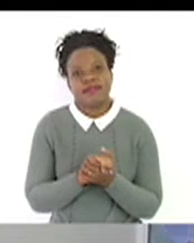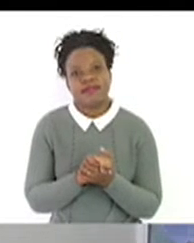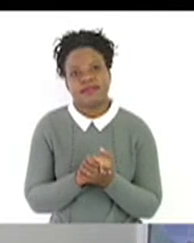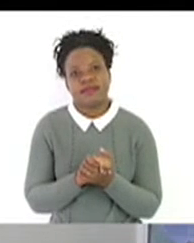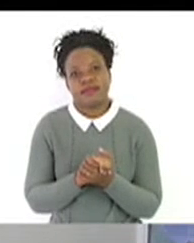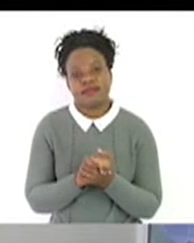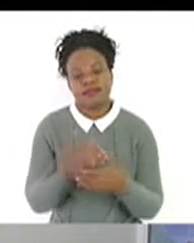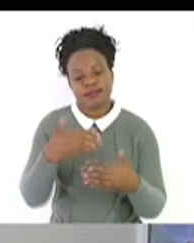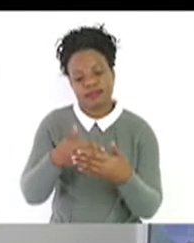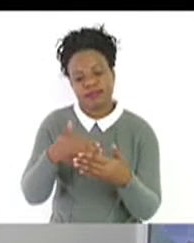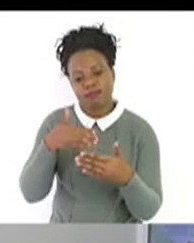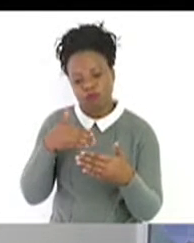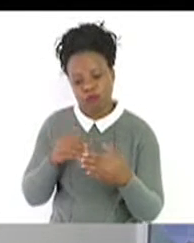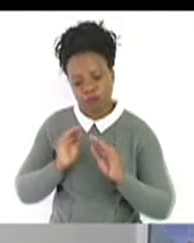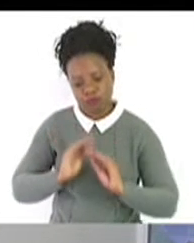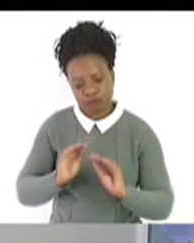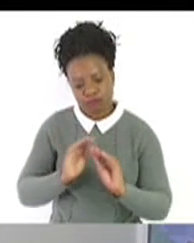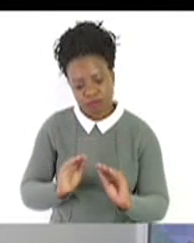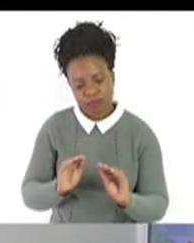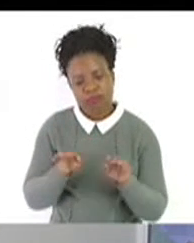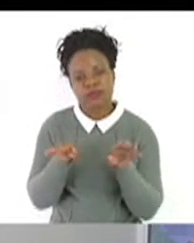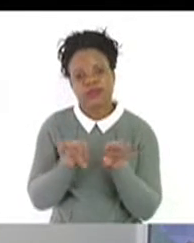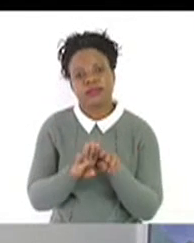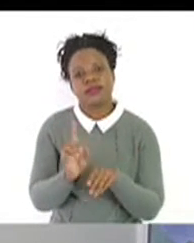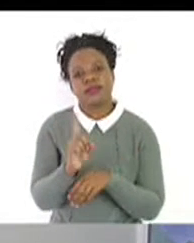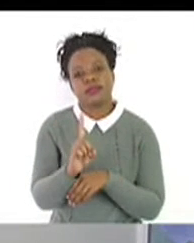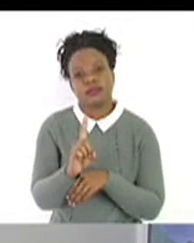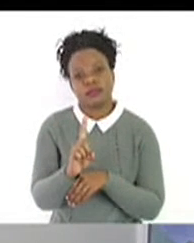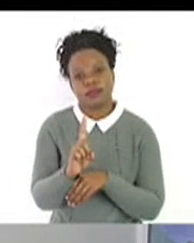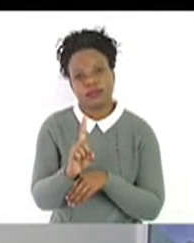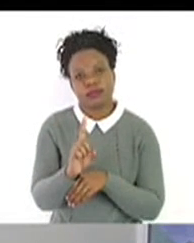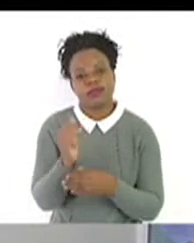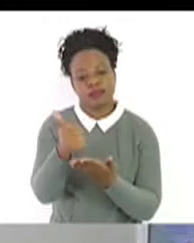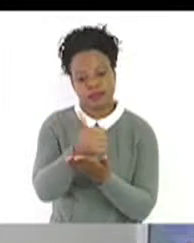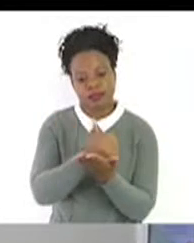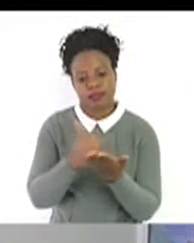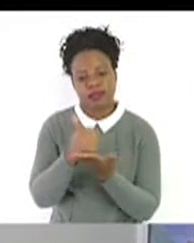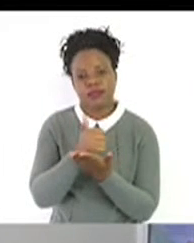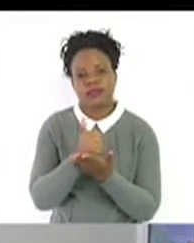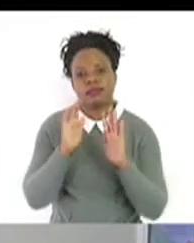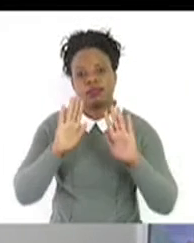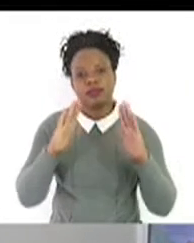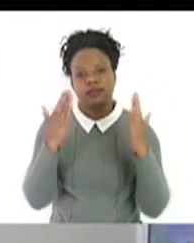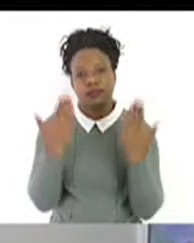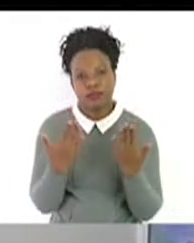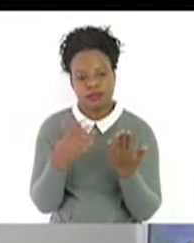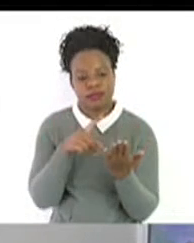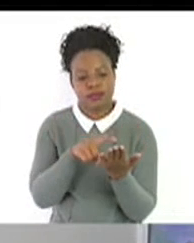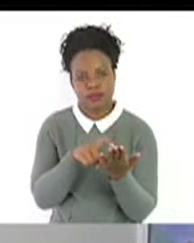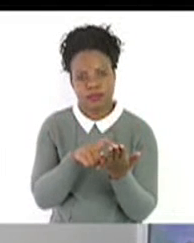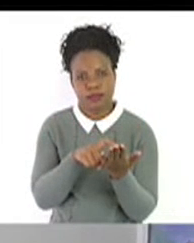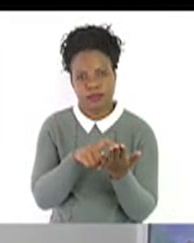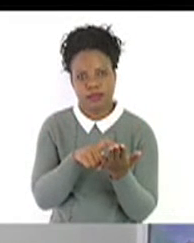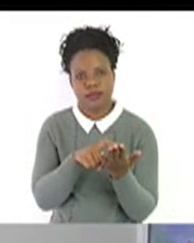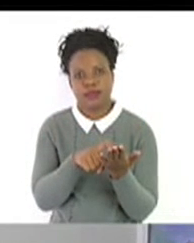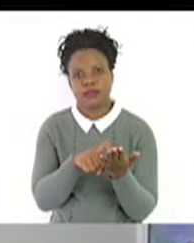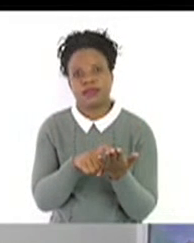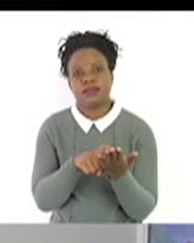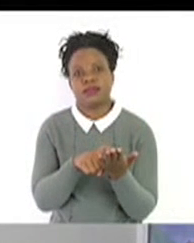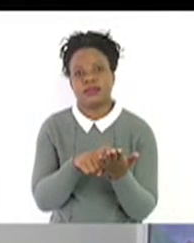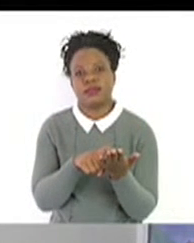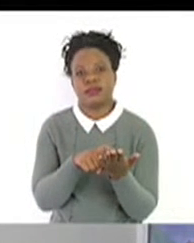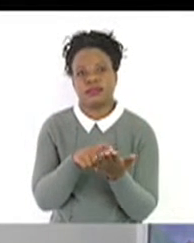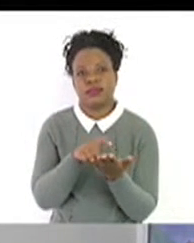Before we start our lessons, let's remember to sanitize. Let's sanitize, Chanel.